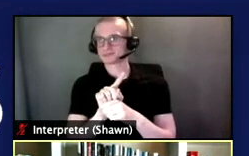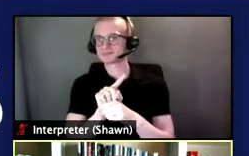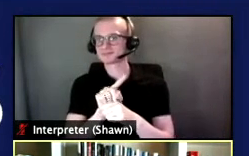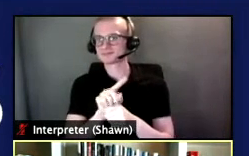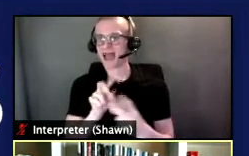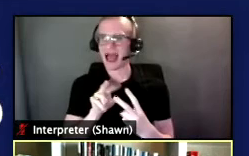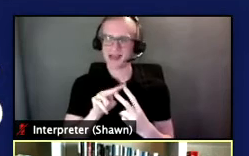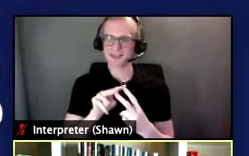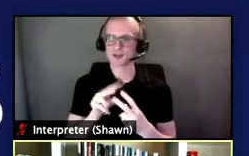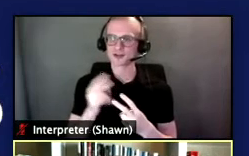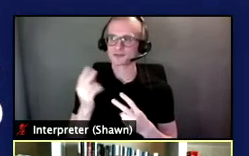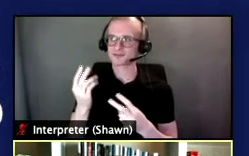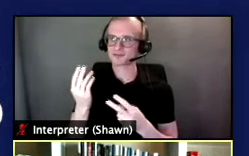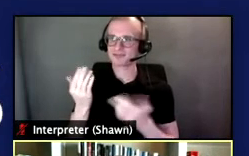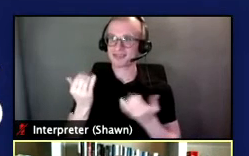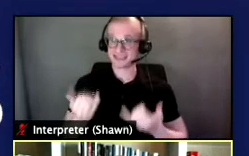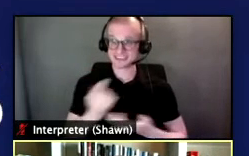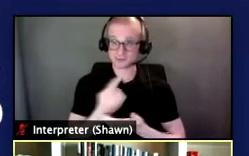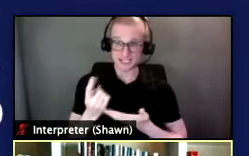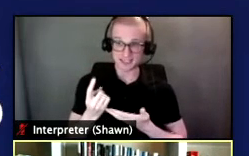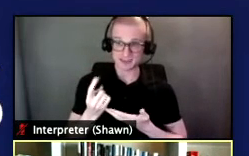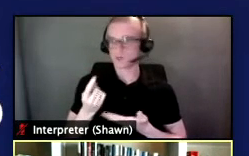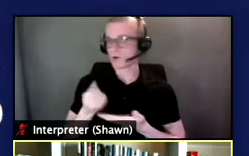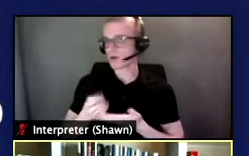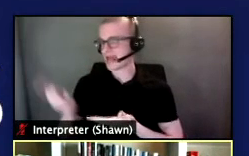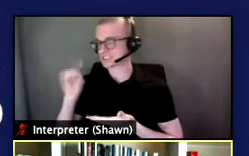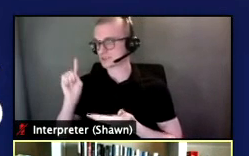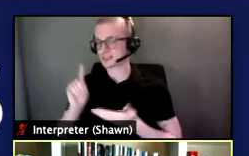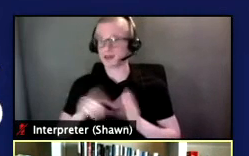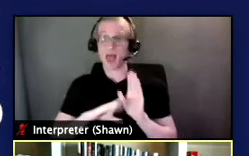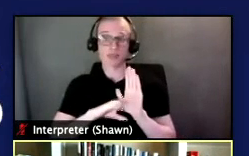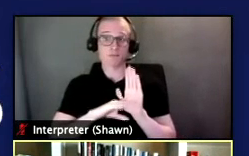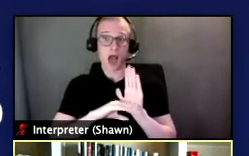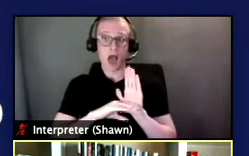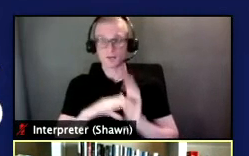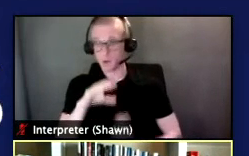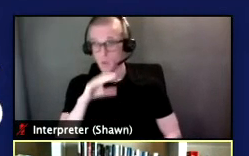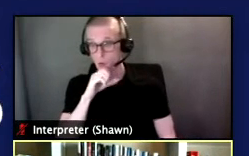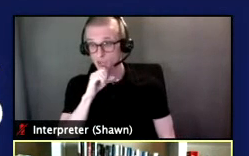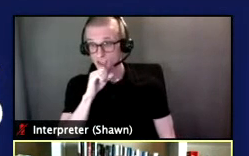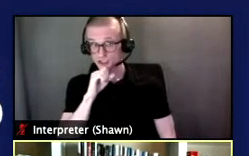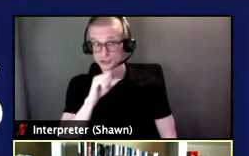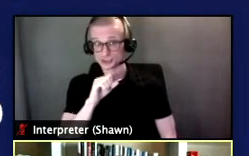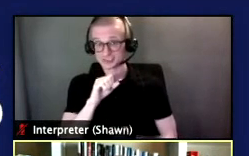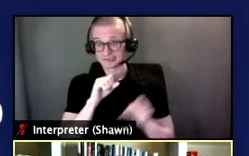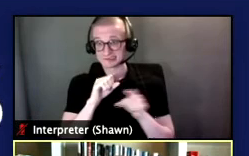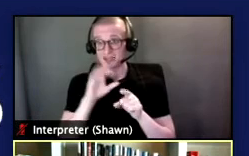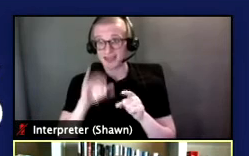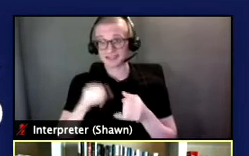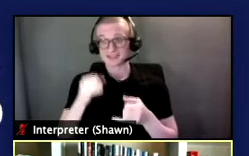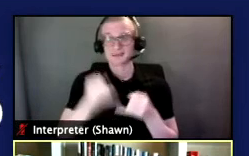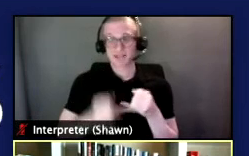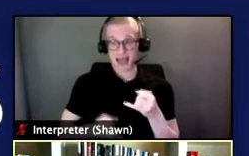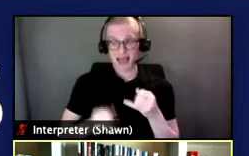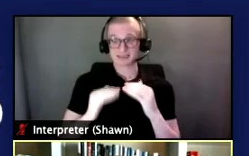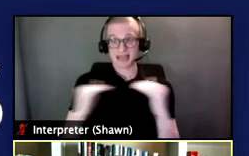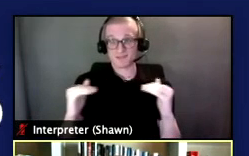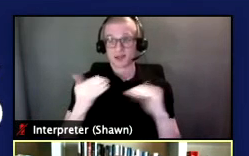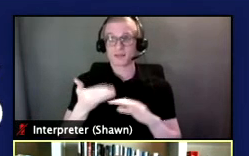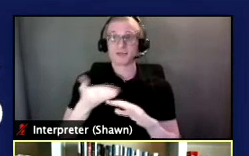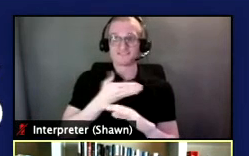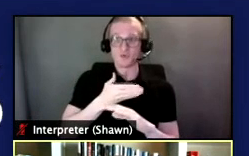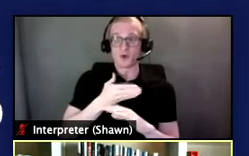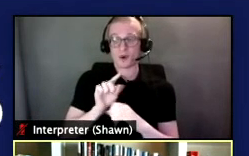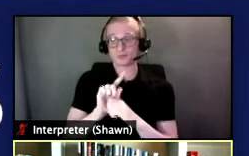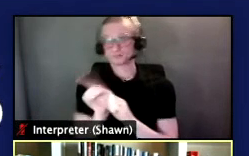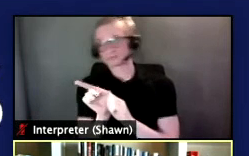And at the bottom, the orange is really the last phase before moving into stay at home. A number of them